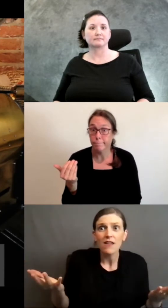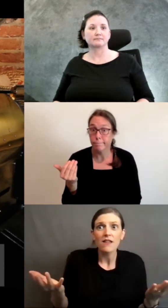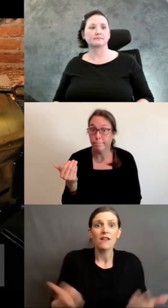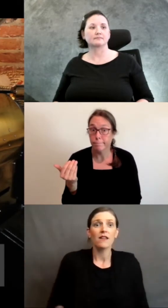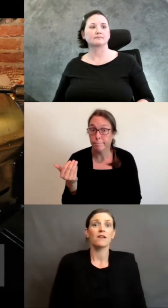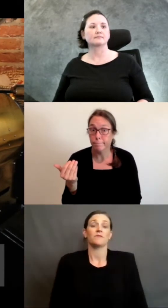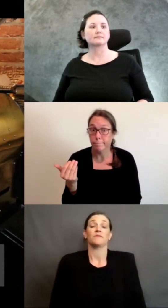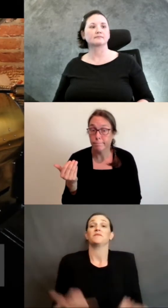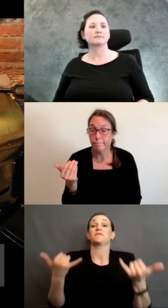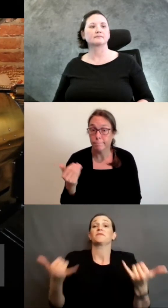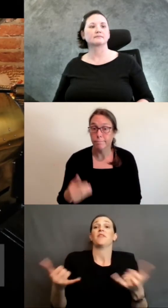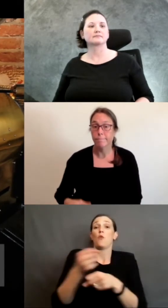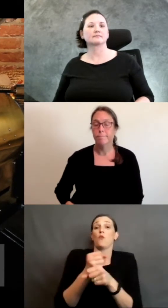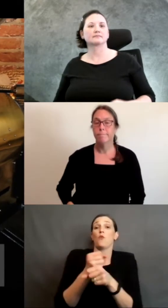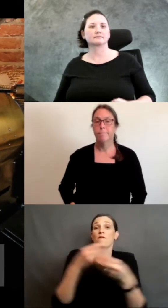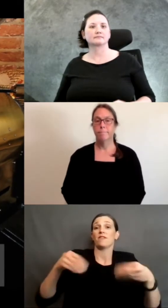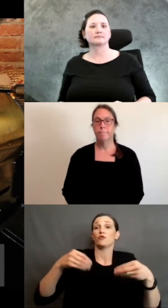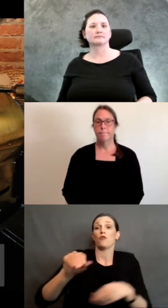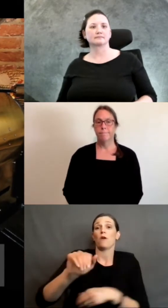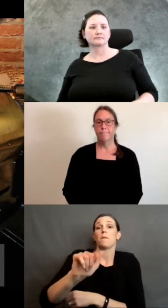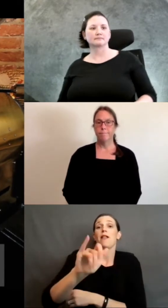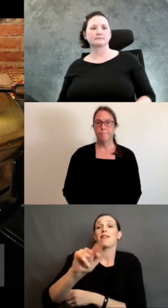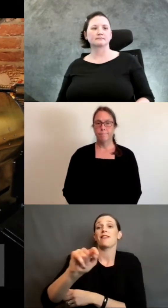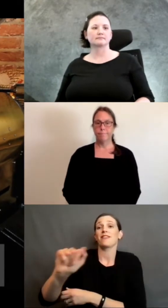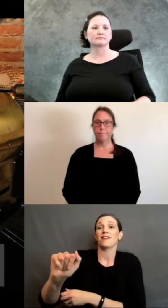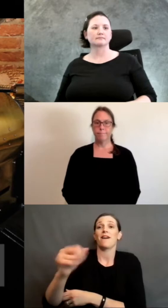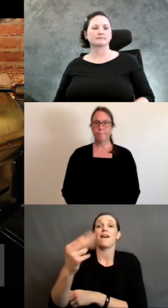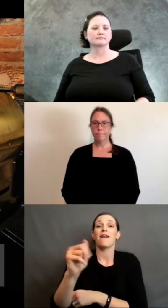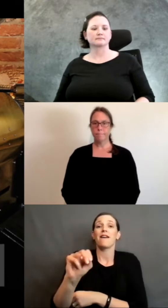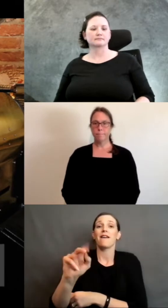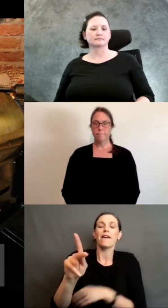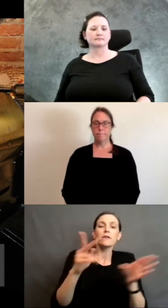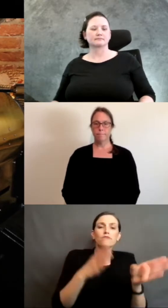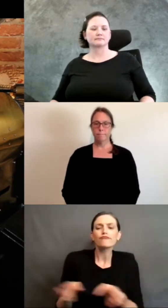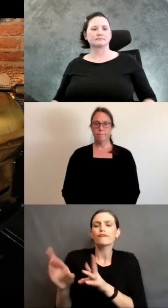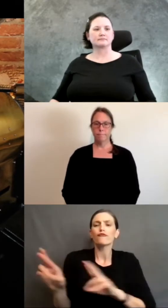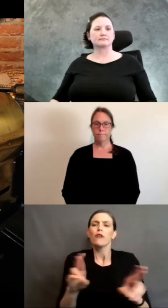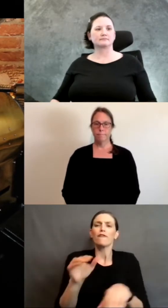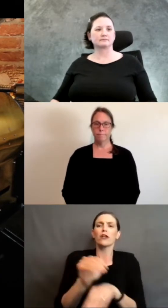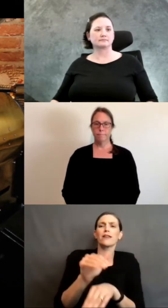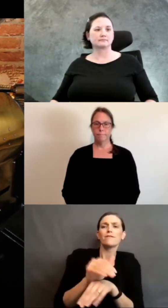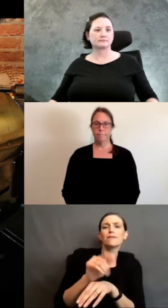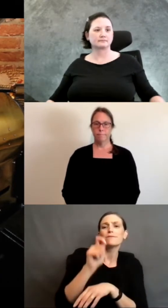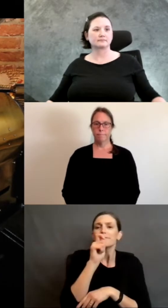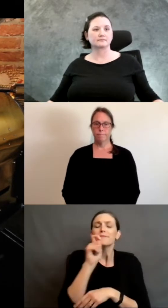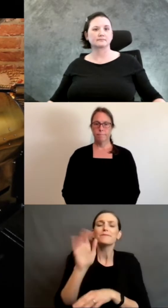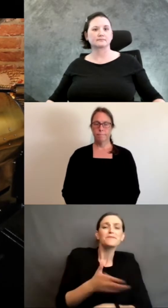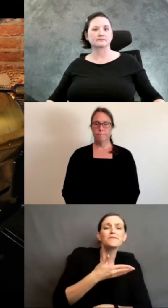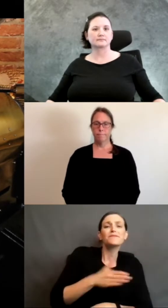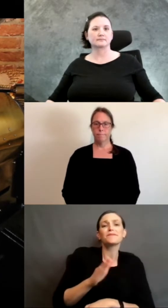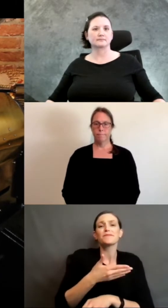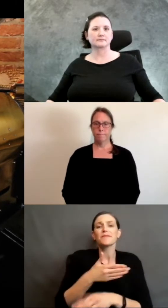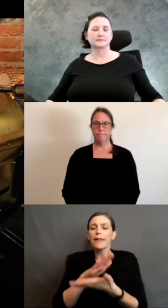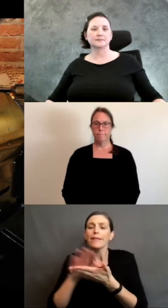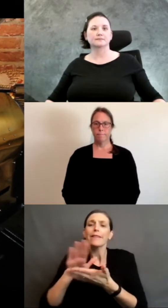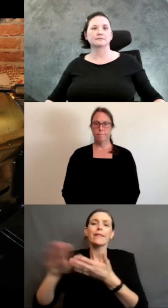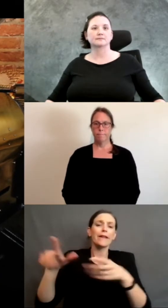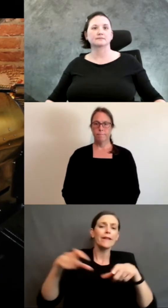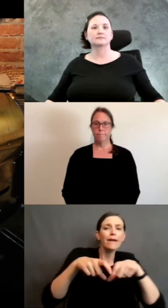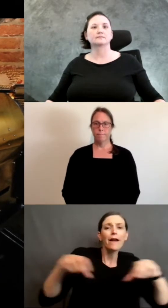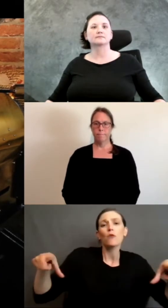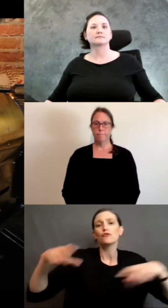At the coffee shop, Alita and Hank are preparing for an evening of karaoke, cleaning off counters, tables, and setting